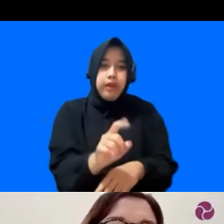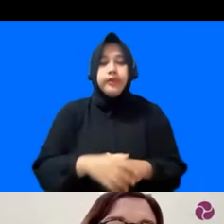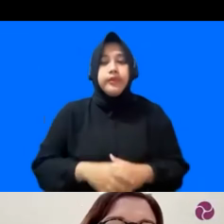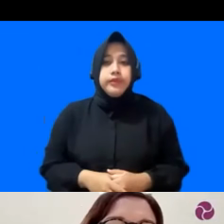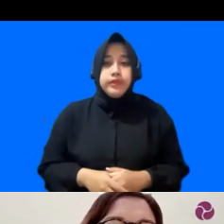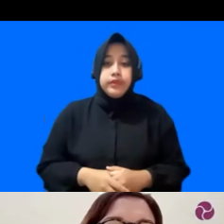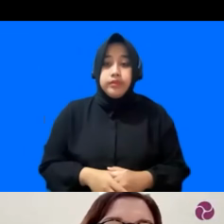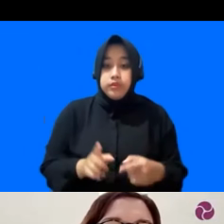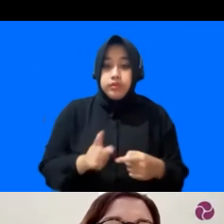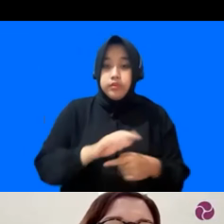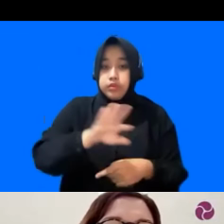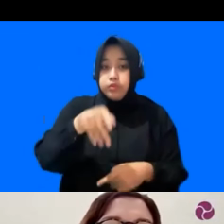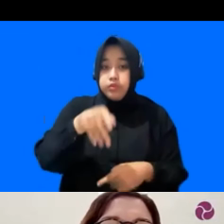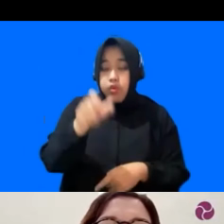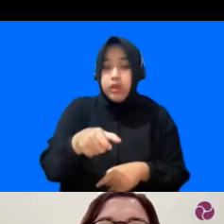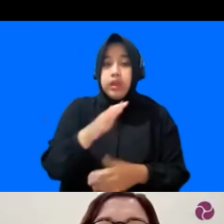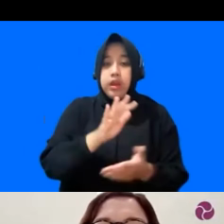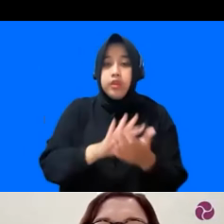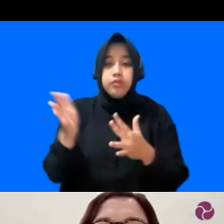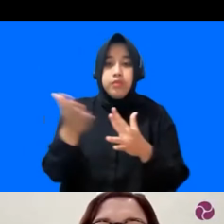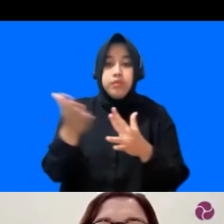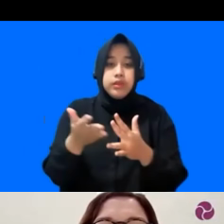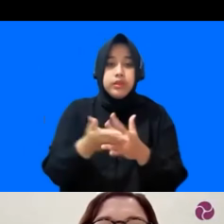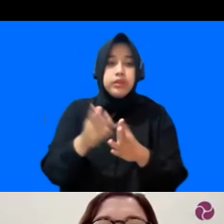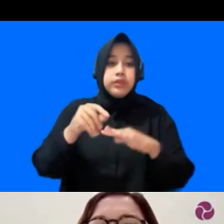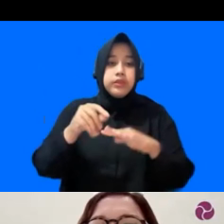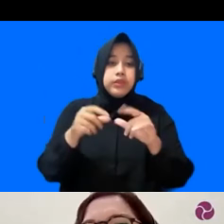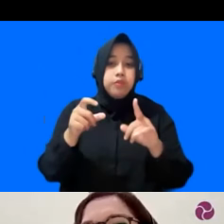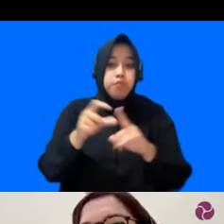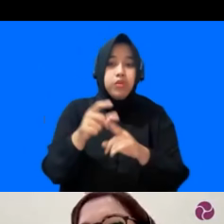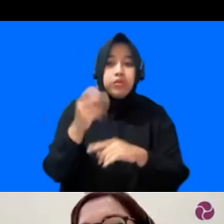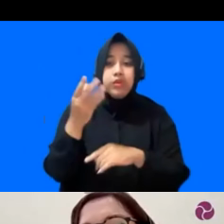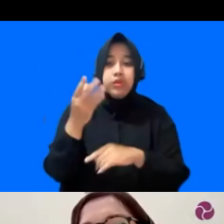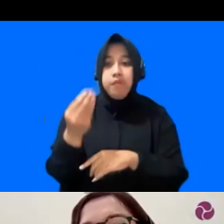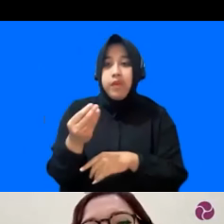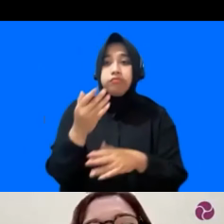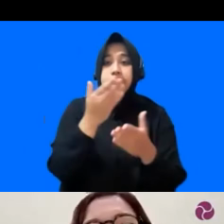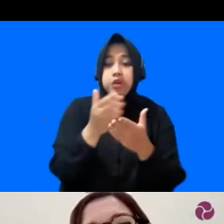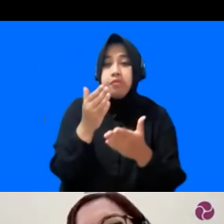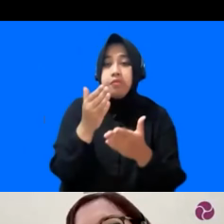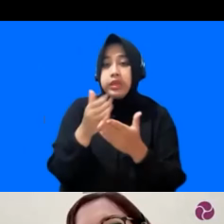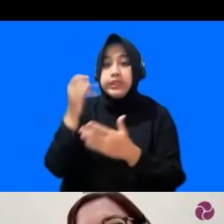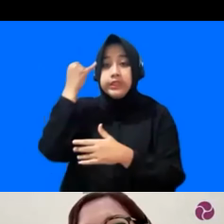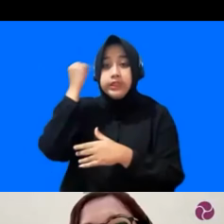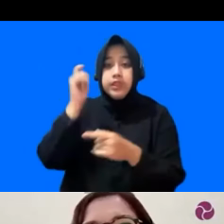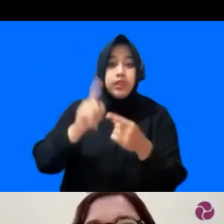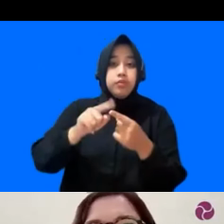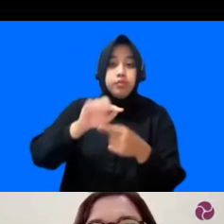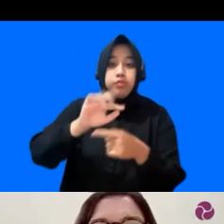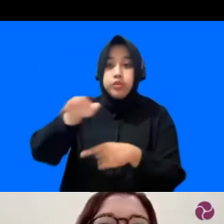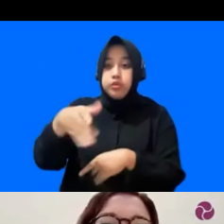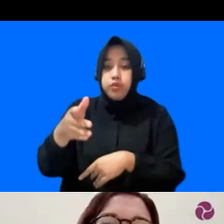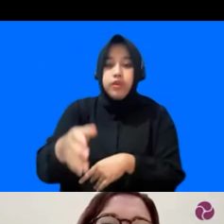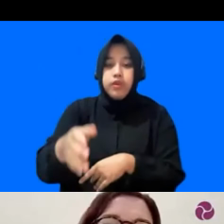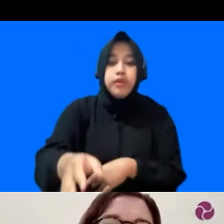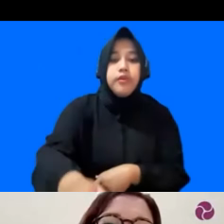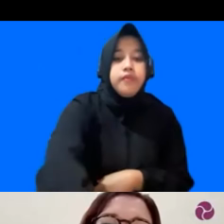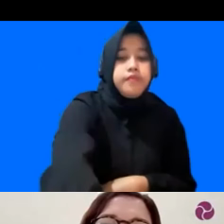this event and just share your thoughts. And this will be another way, another opportunity for interaction and for everyone to